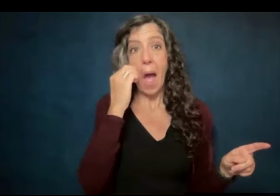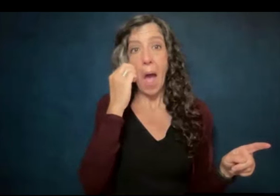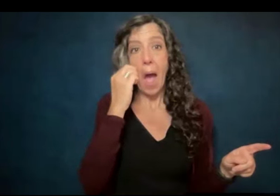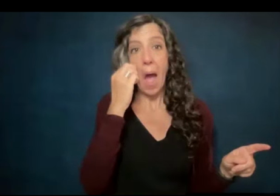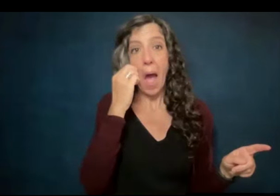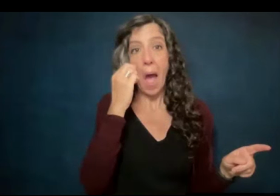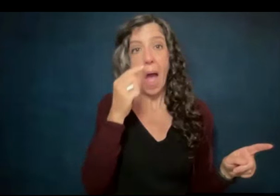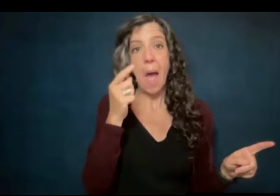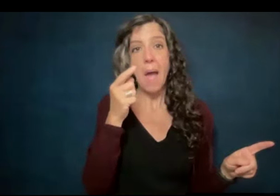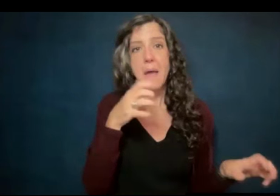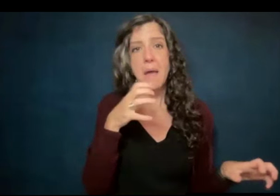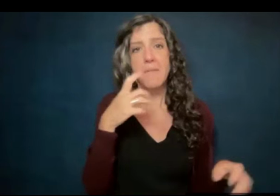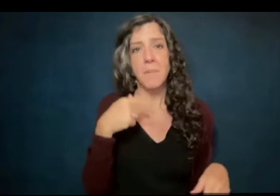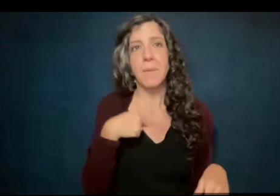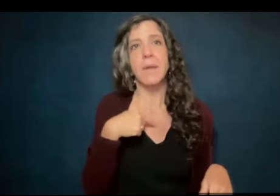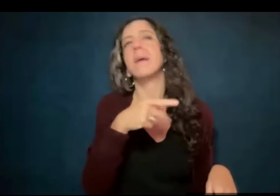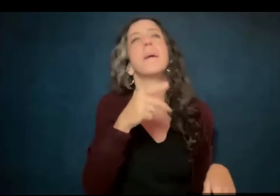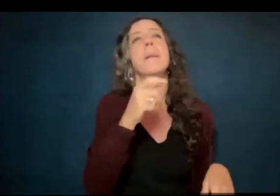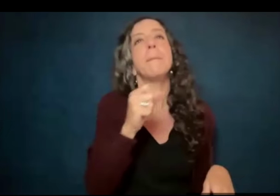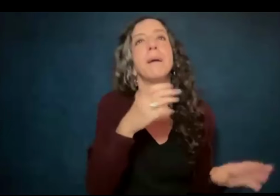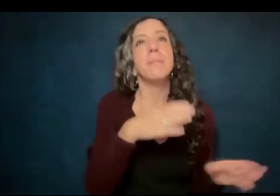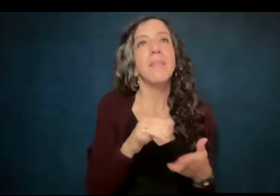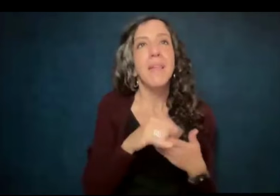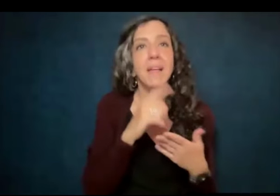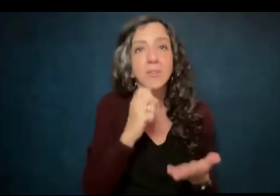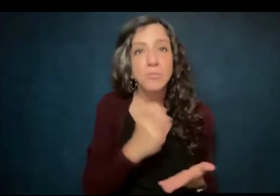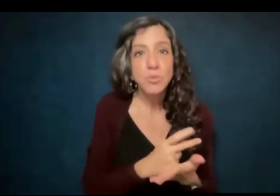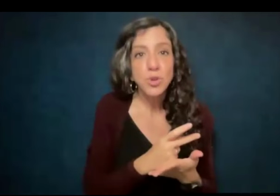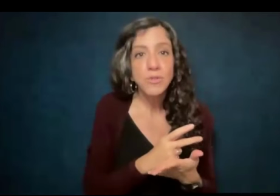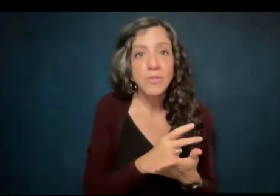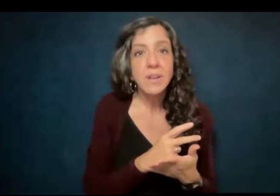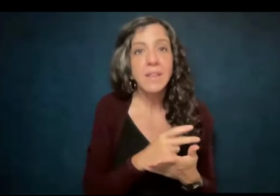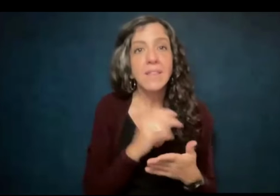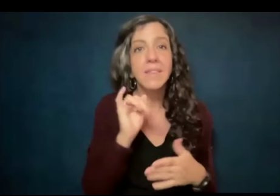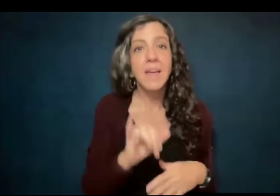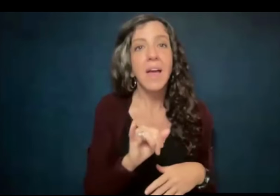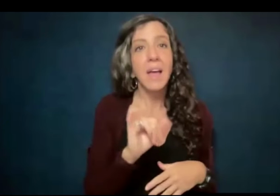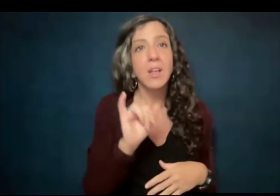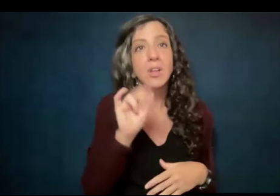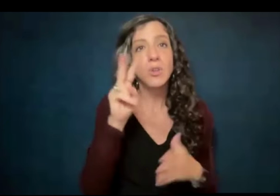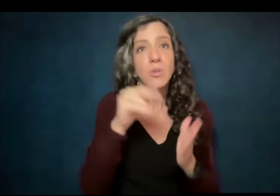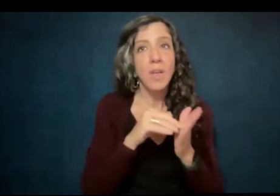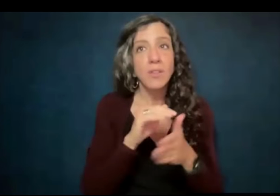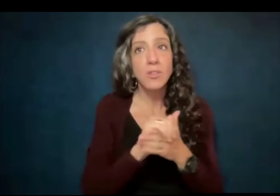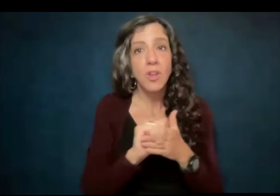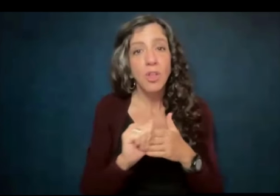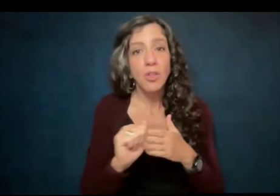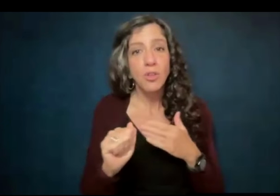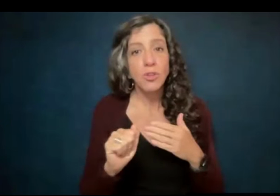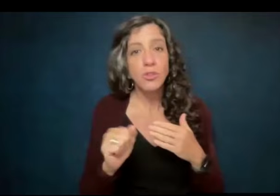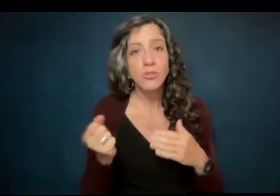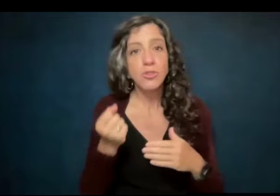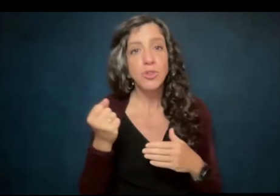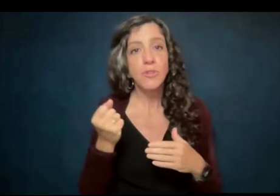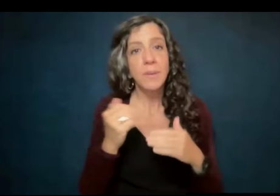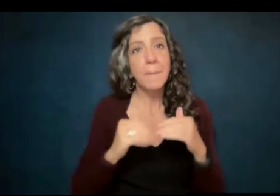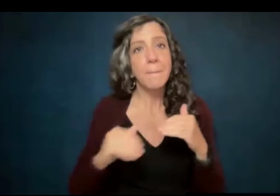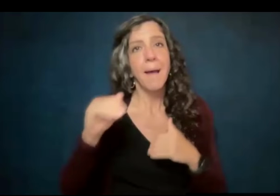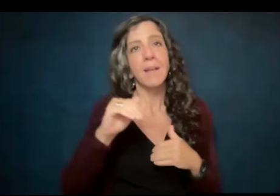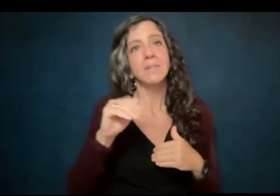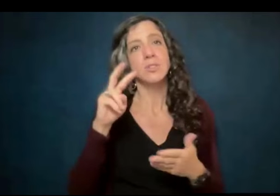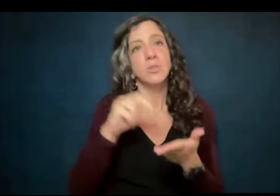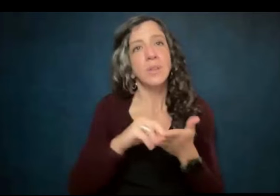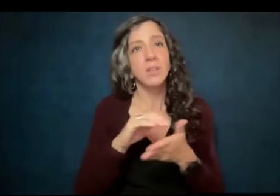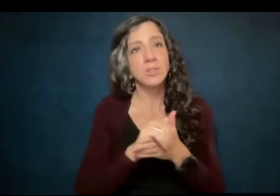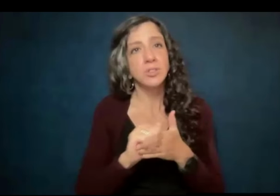because it is a pass plan that was approved, that $2,000 resource, you're bypassing that $2,000 resource limit